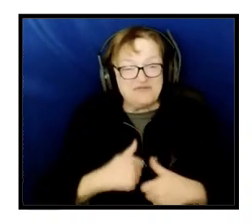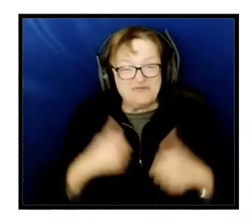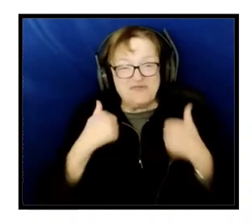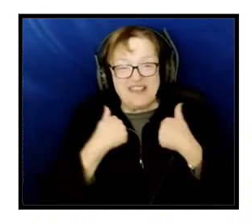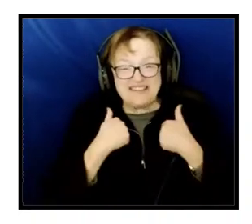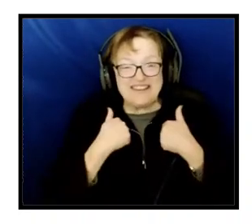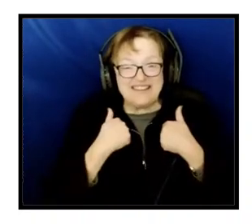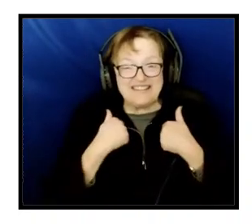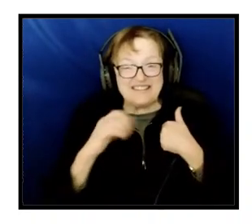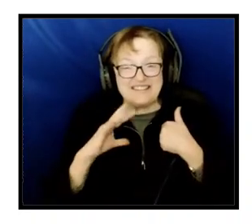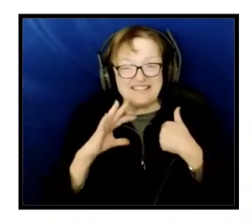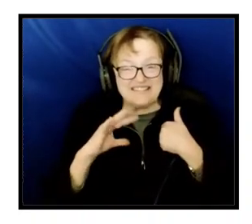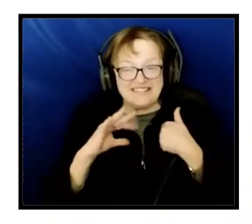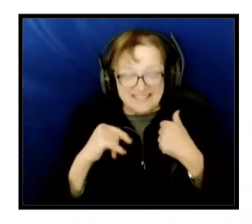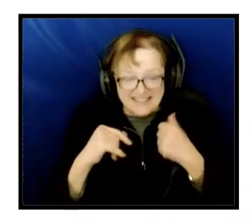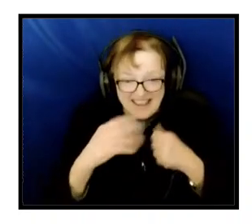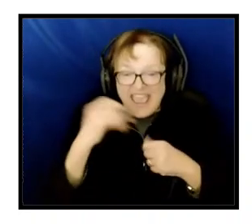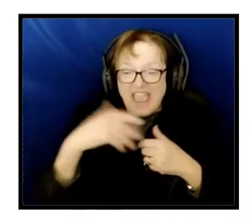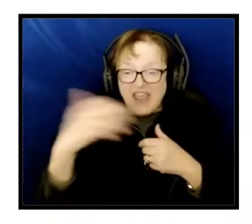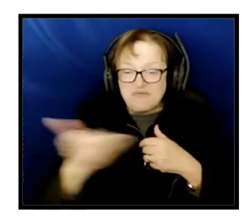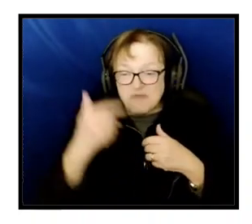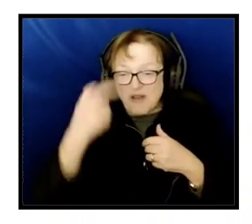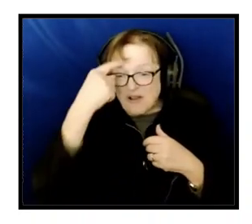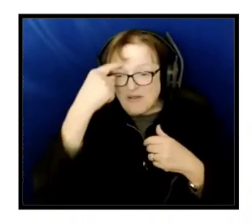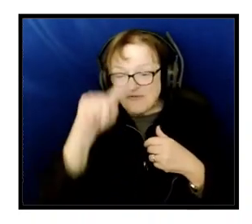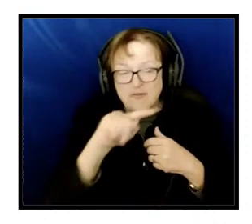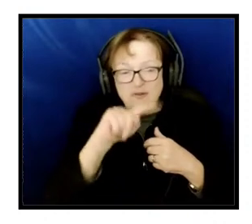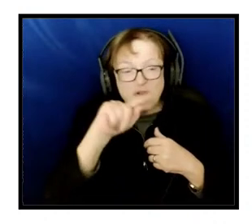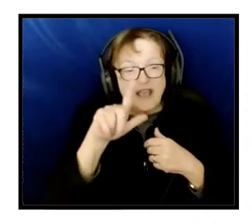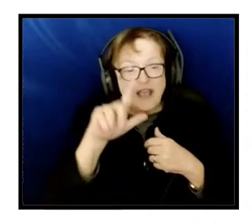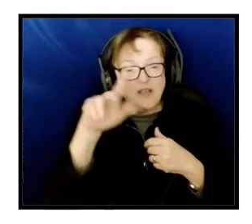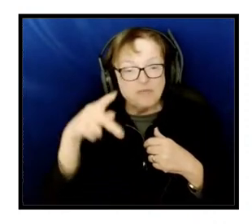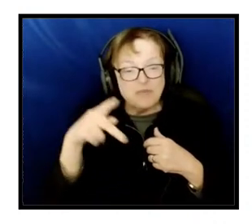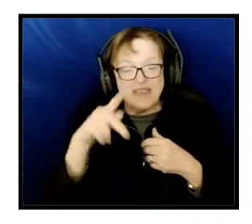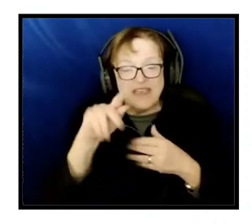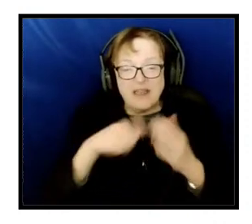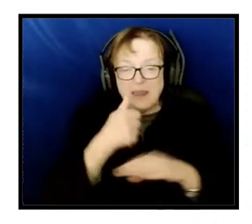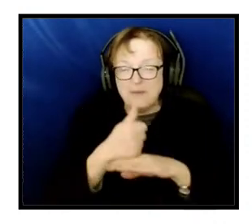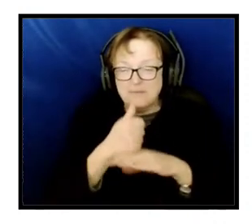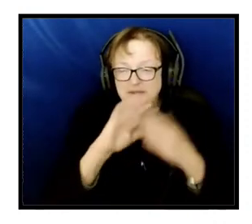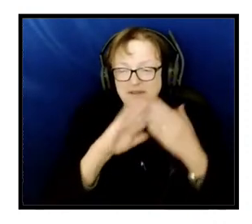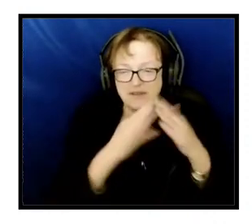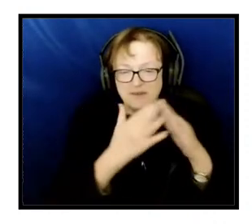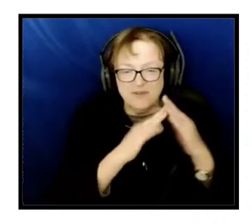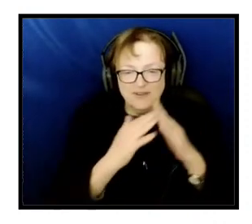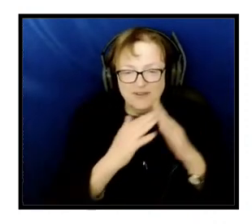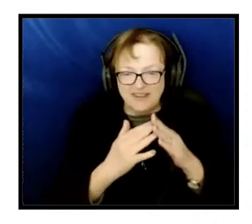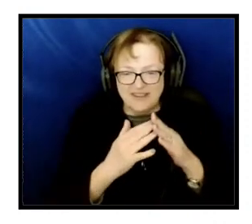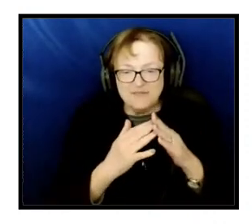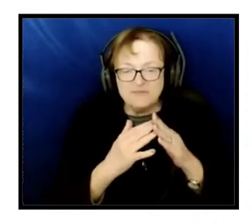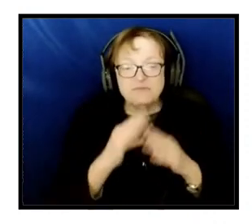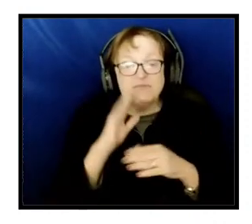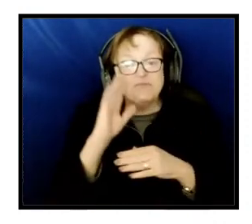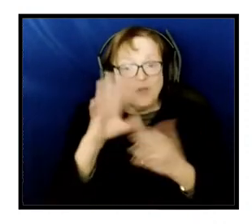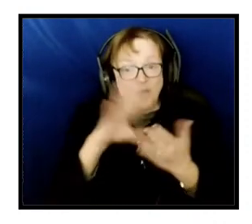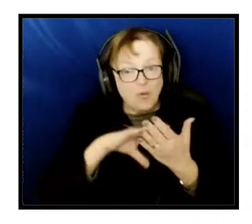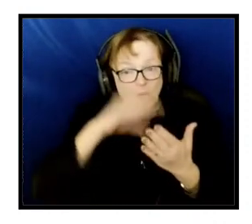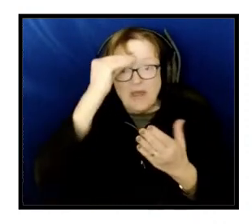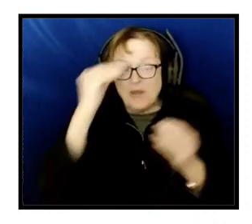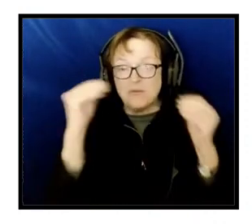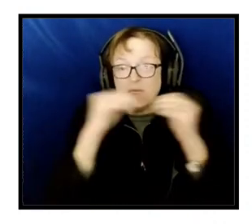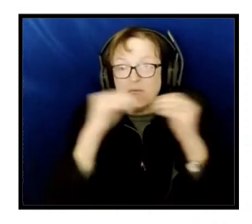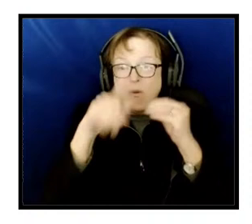and helping us formally welcome them into the LP alumni community. You will learn more about